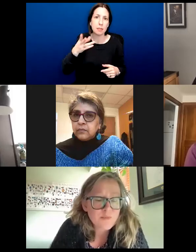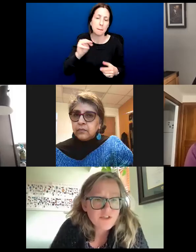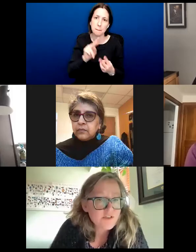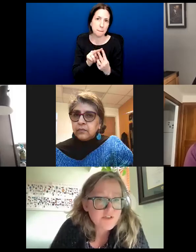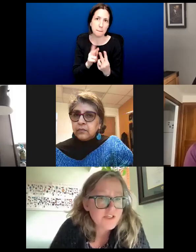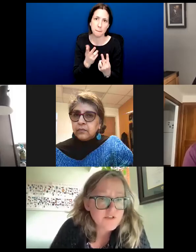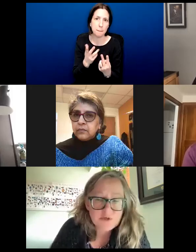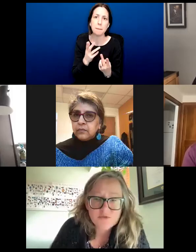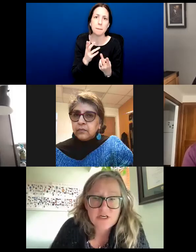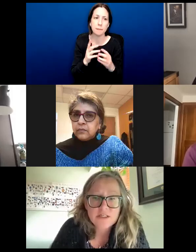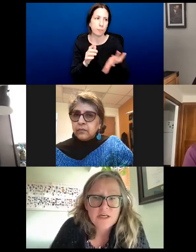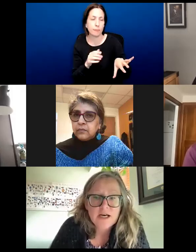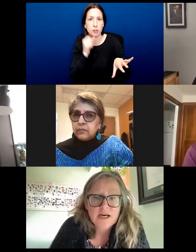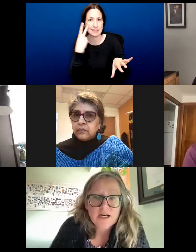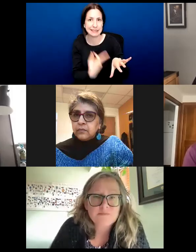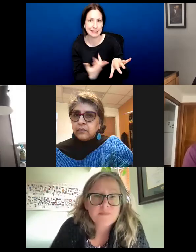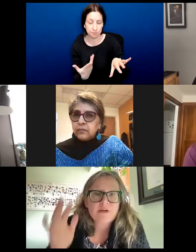Thank you so much. Thank you so much for that.